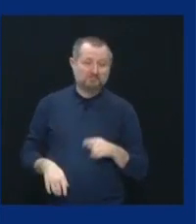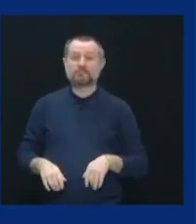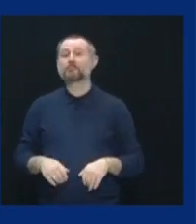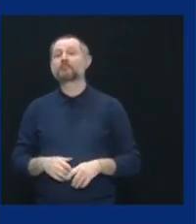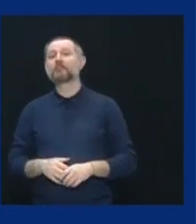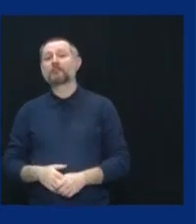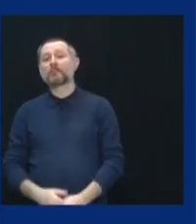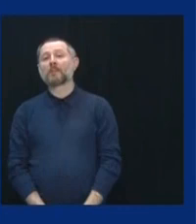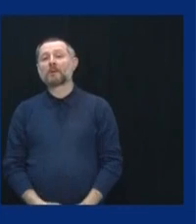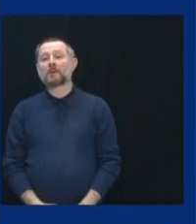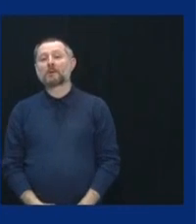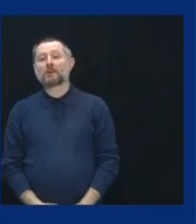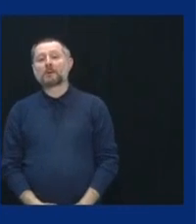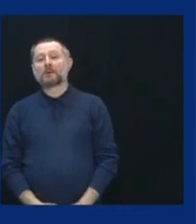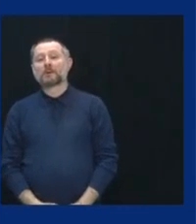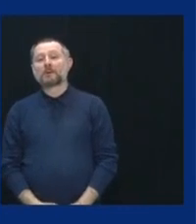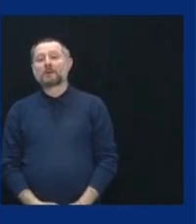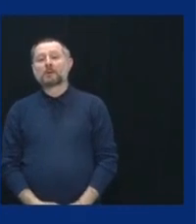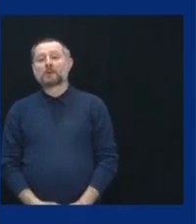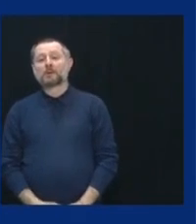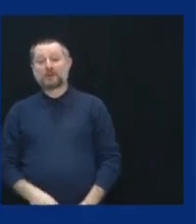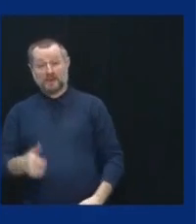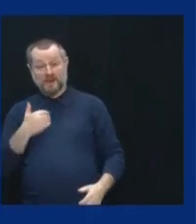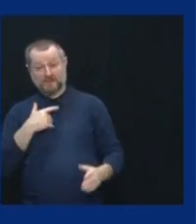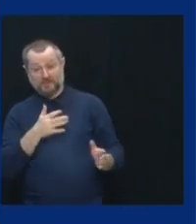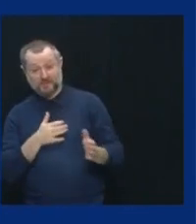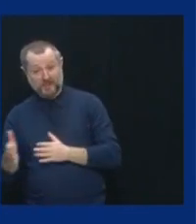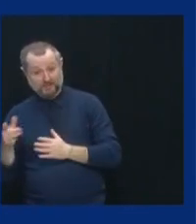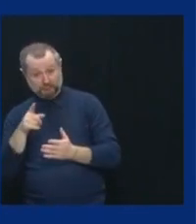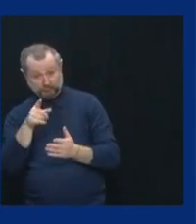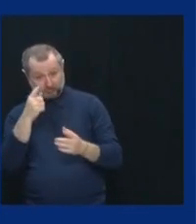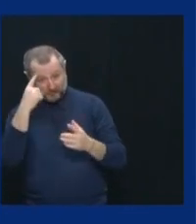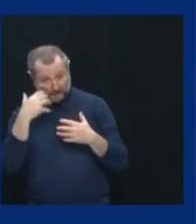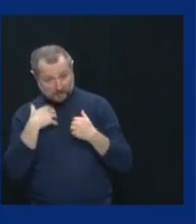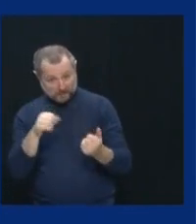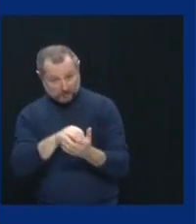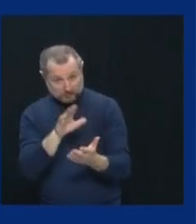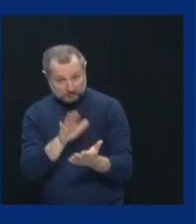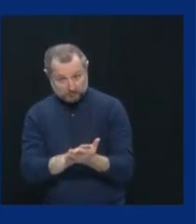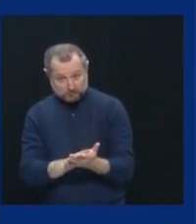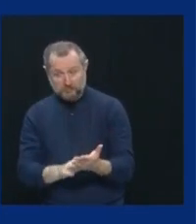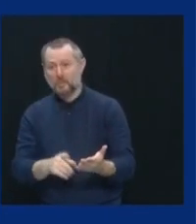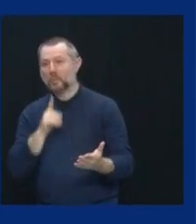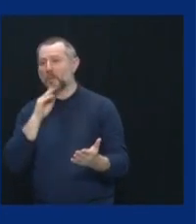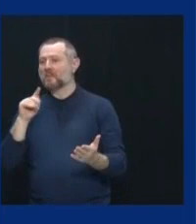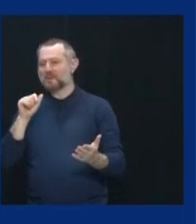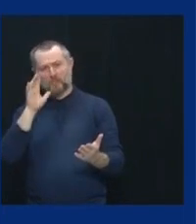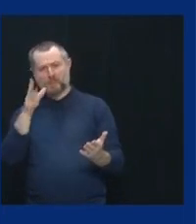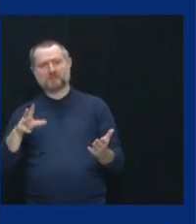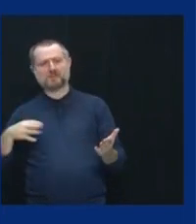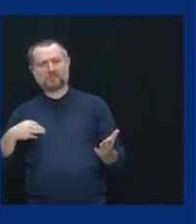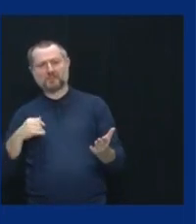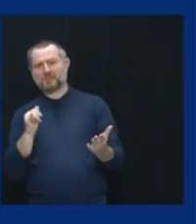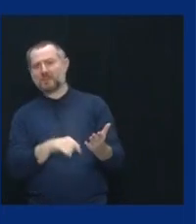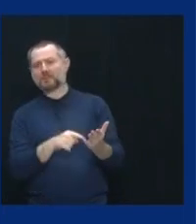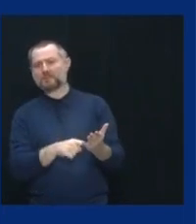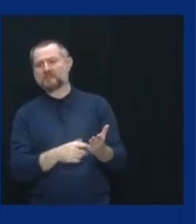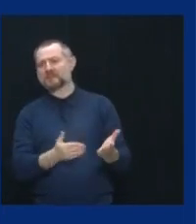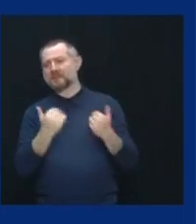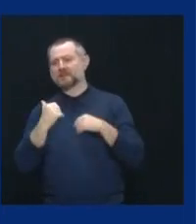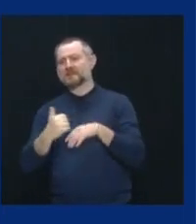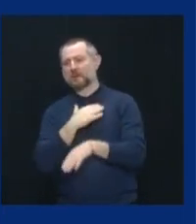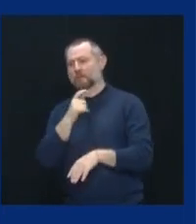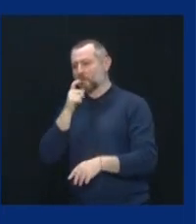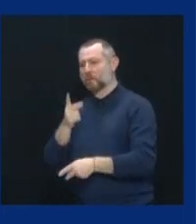But if they develop that in the plan, I'm sure the MTA will say, fine, just send me people who are responsive to the